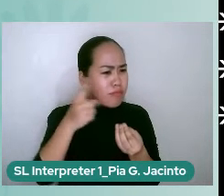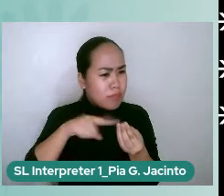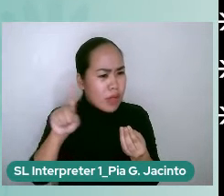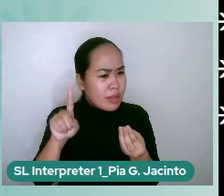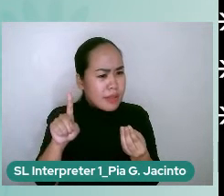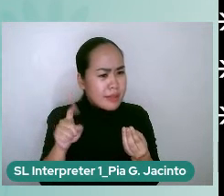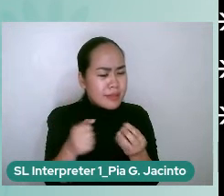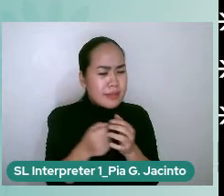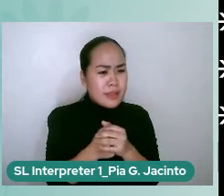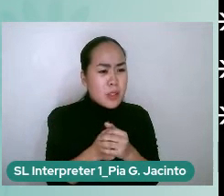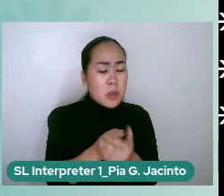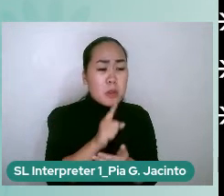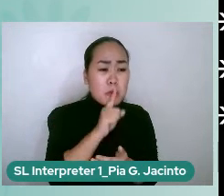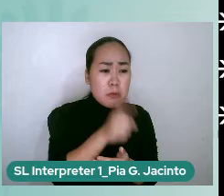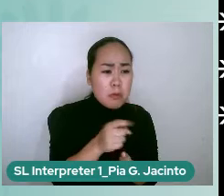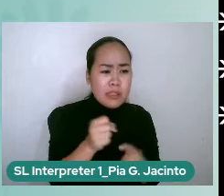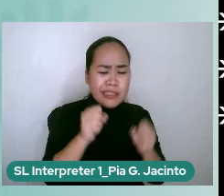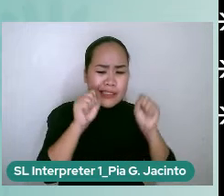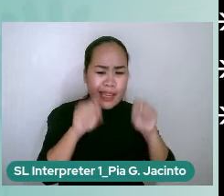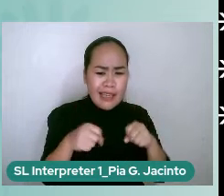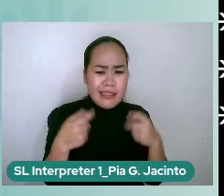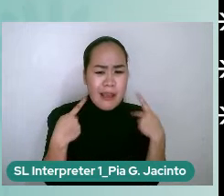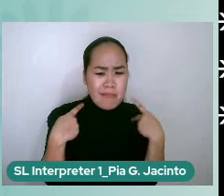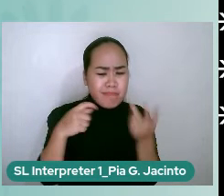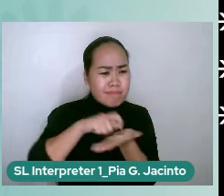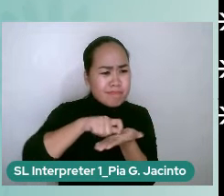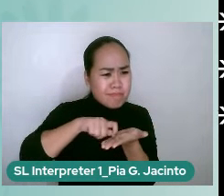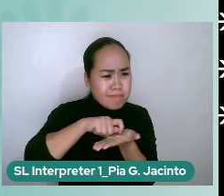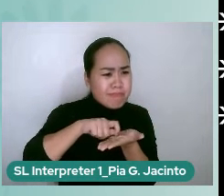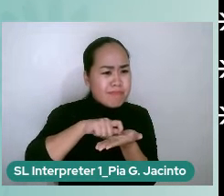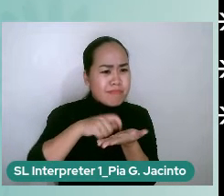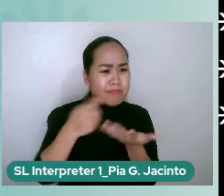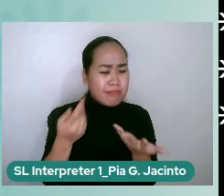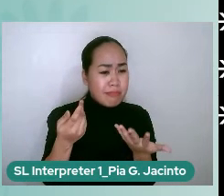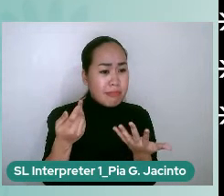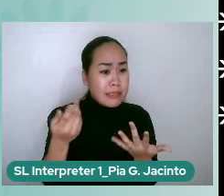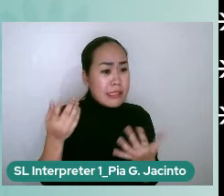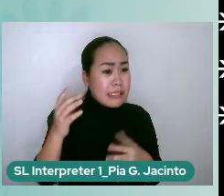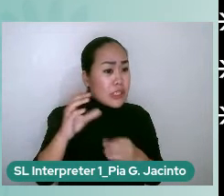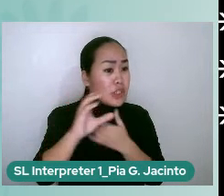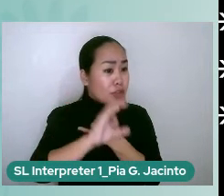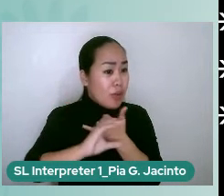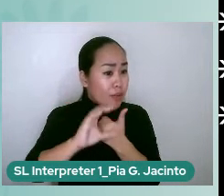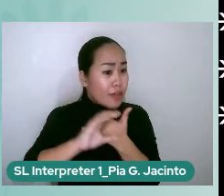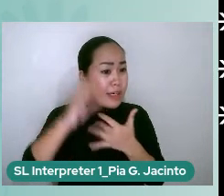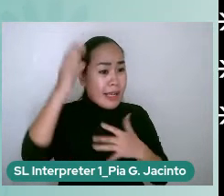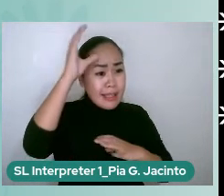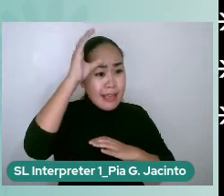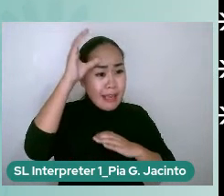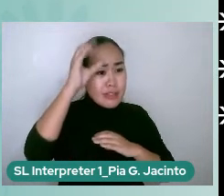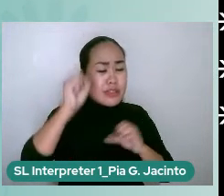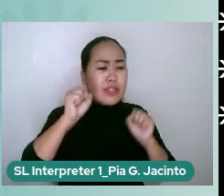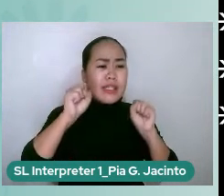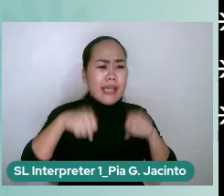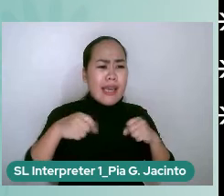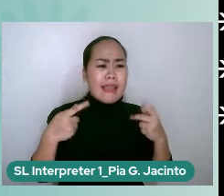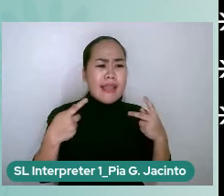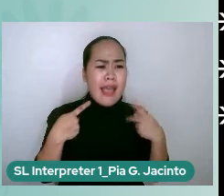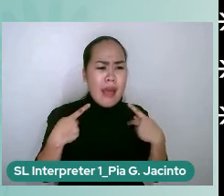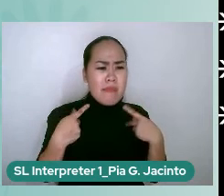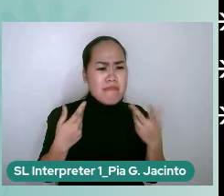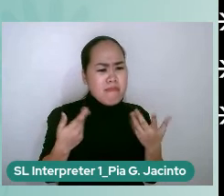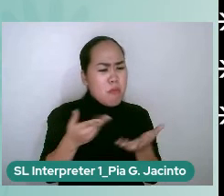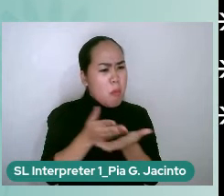is also true for treatment. In fact, cervical cancer can be also treated effectively with survival probabilities that